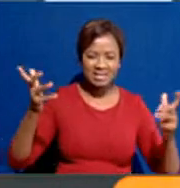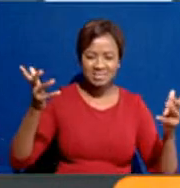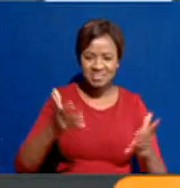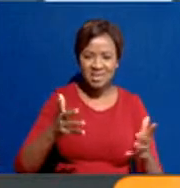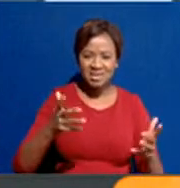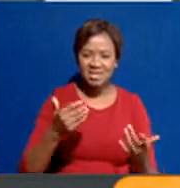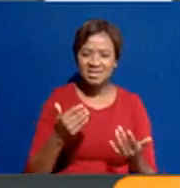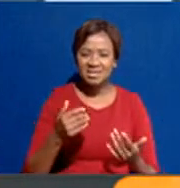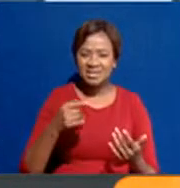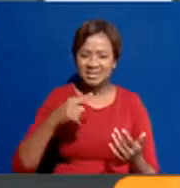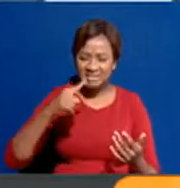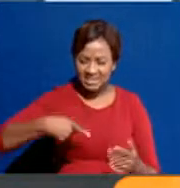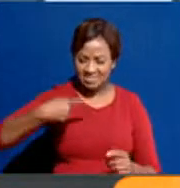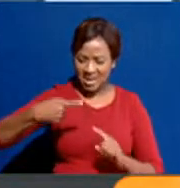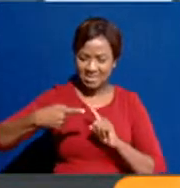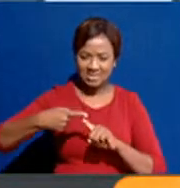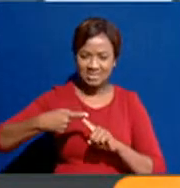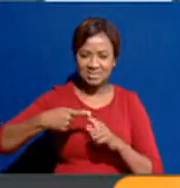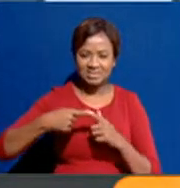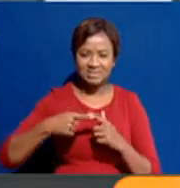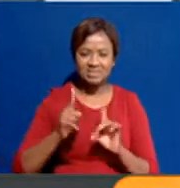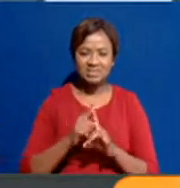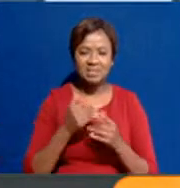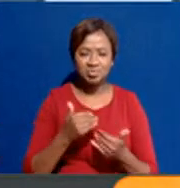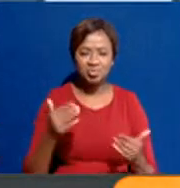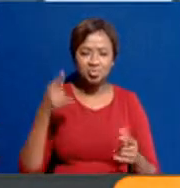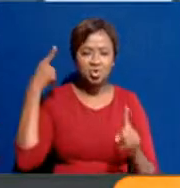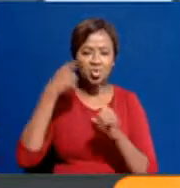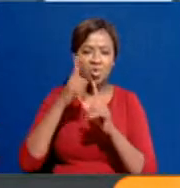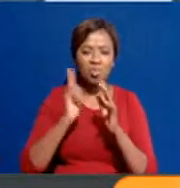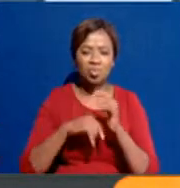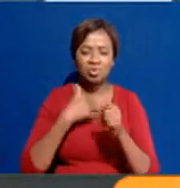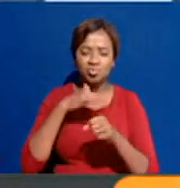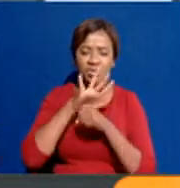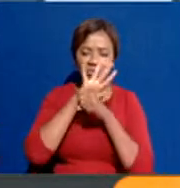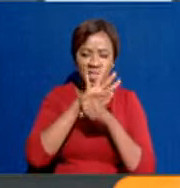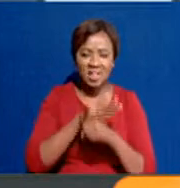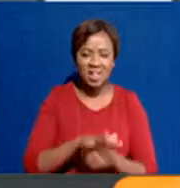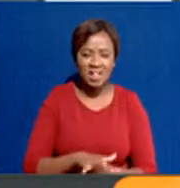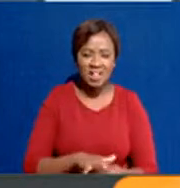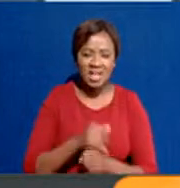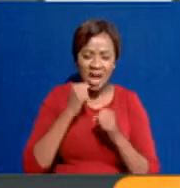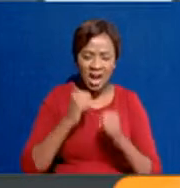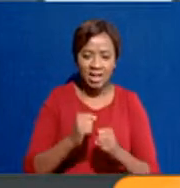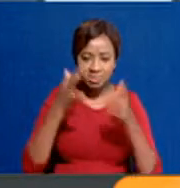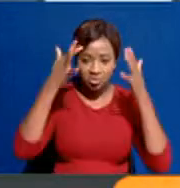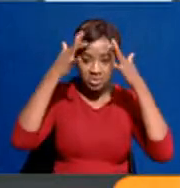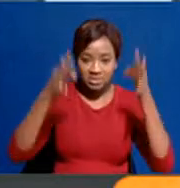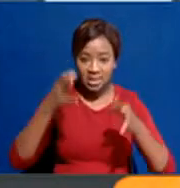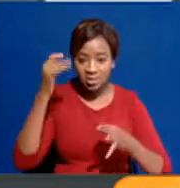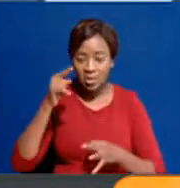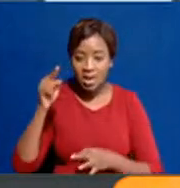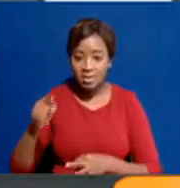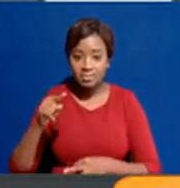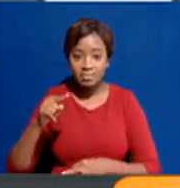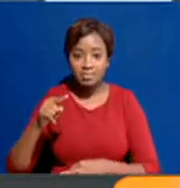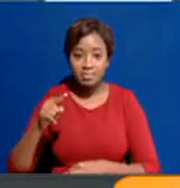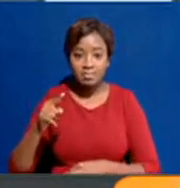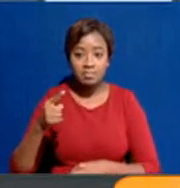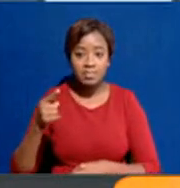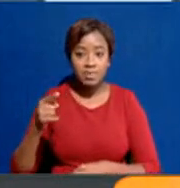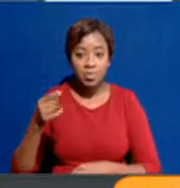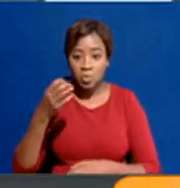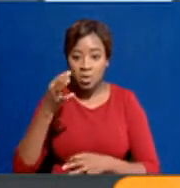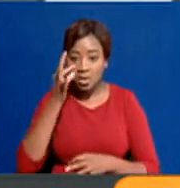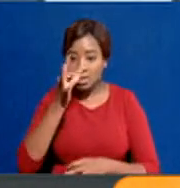demands to frustrate his efforts, and he had to make a decision to go to the president and tell him, 1,000 people have died.